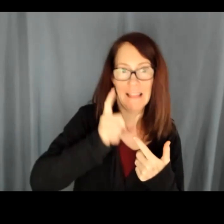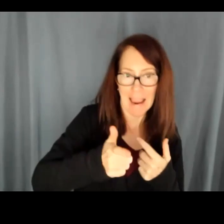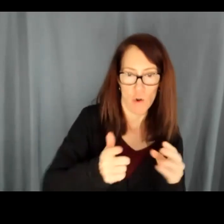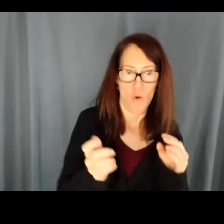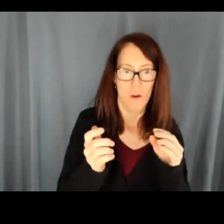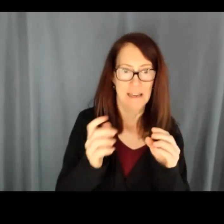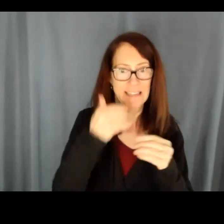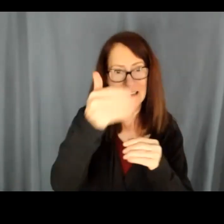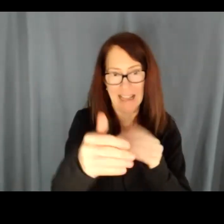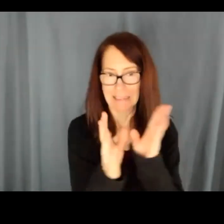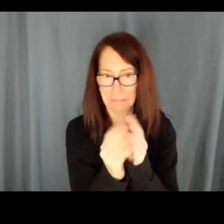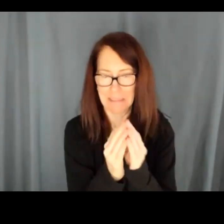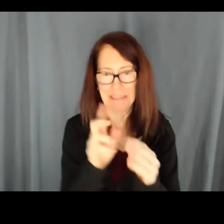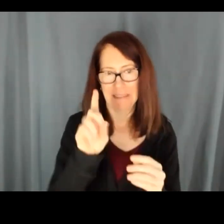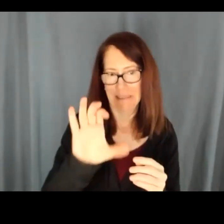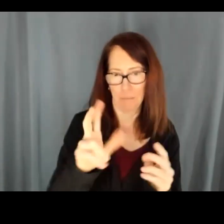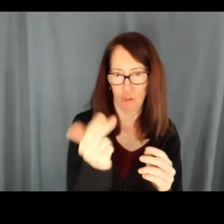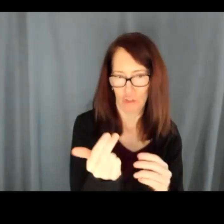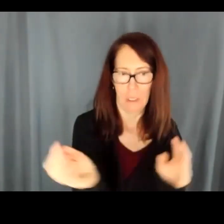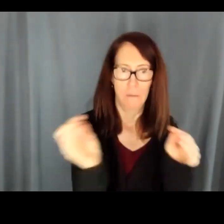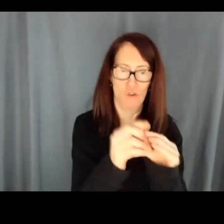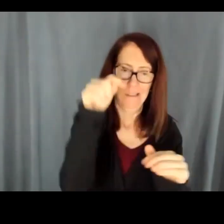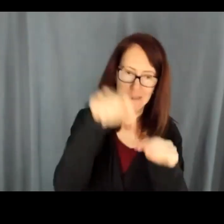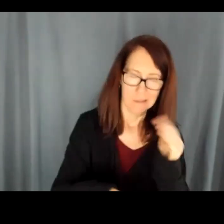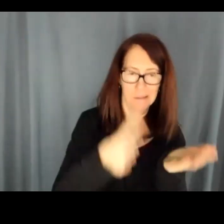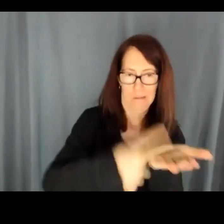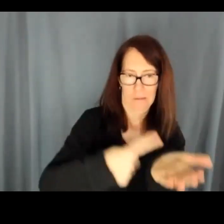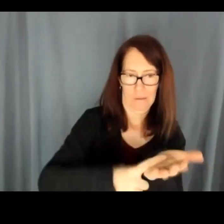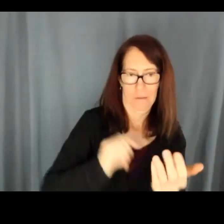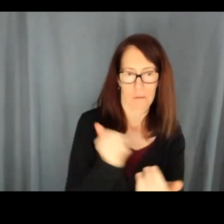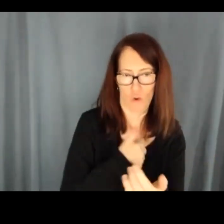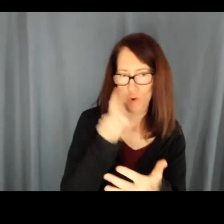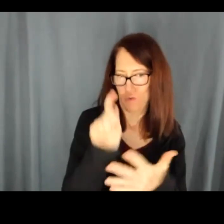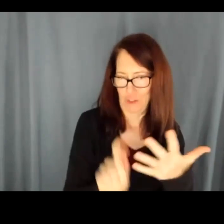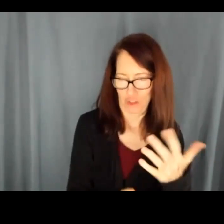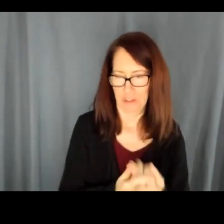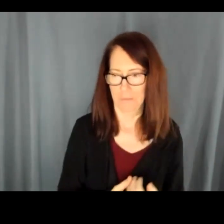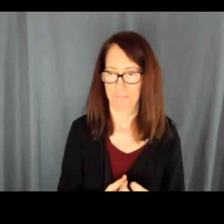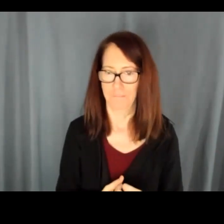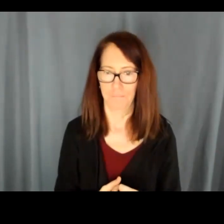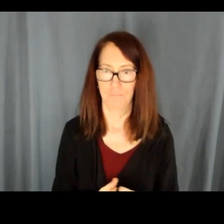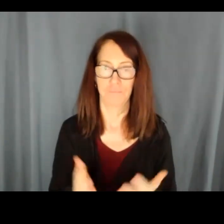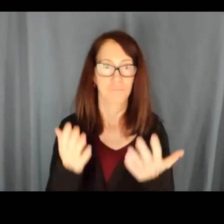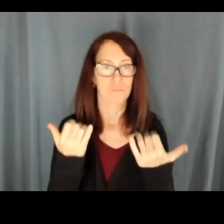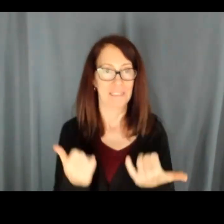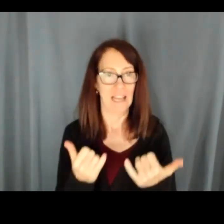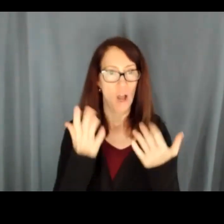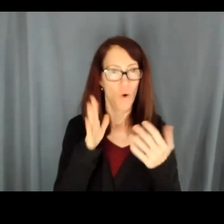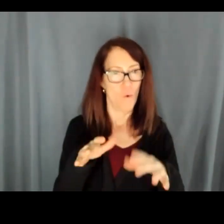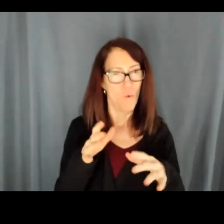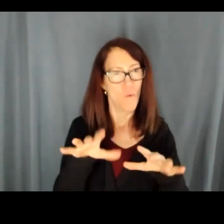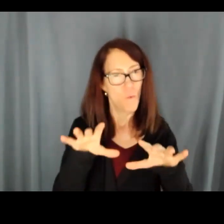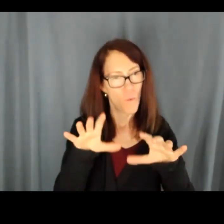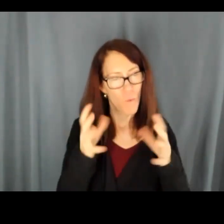next meeting on December 13th. So I want to take a couple of minutes to propose a process by which